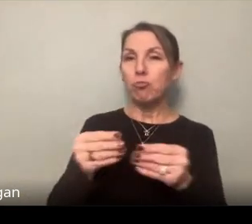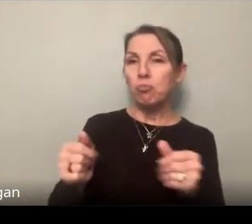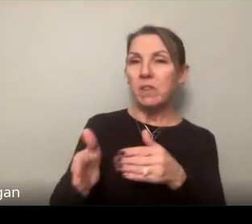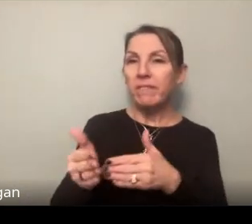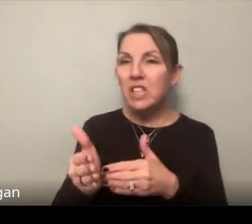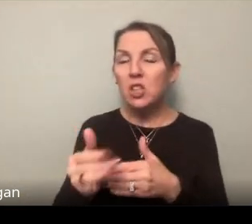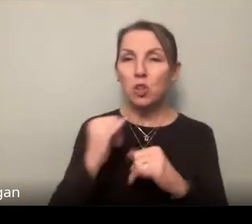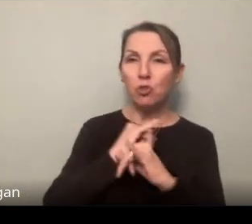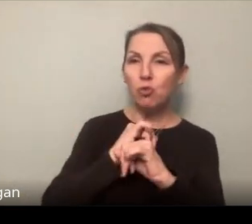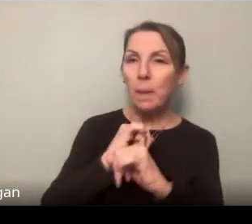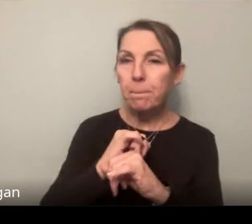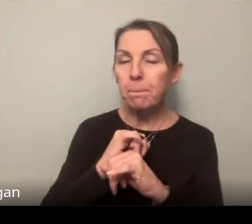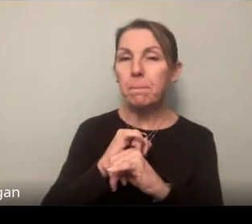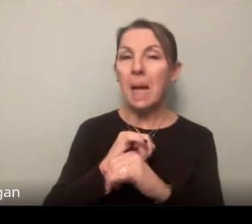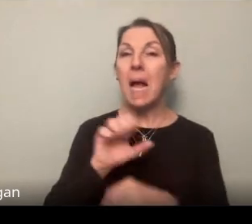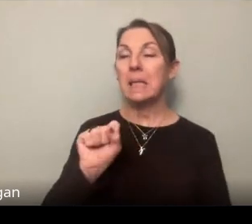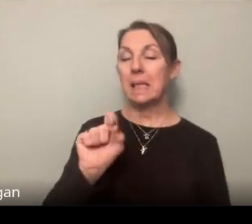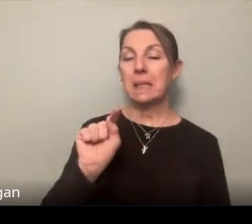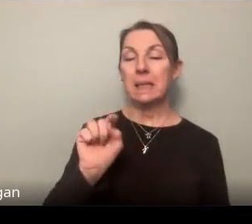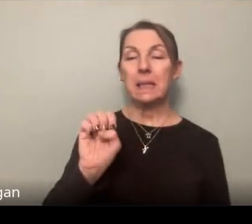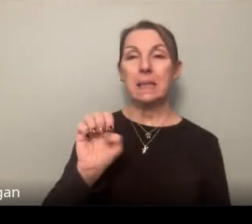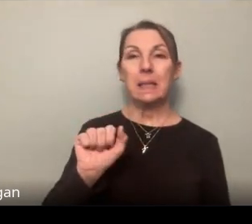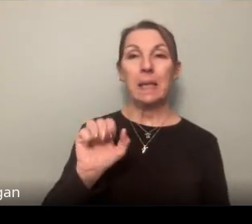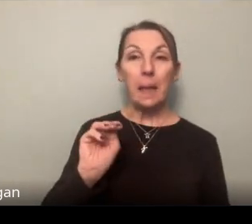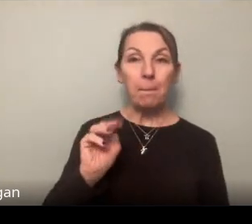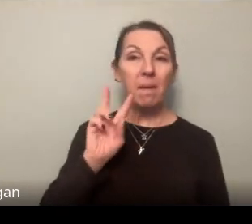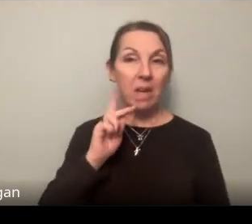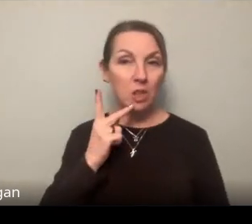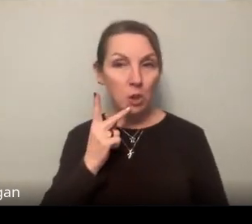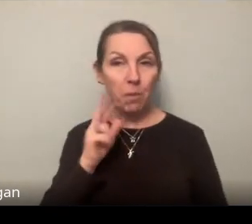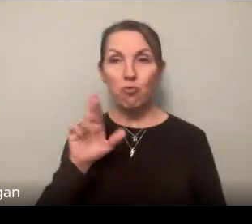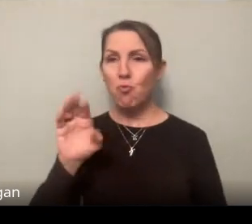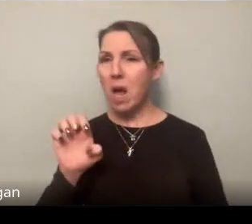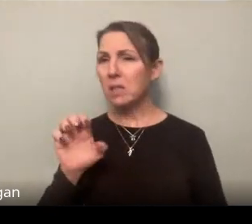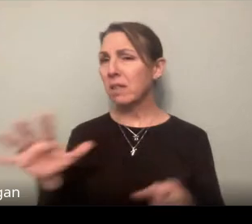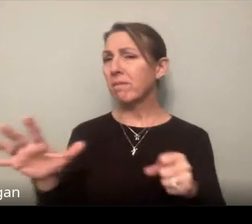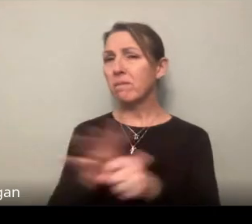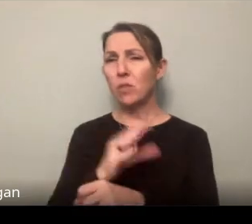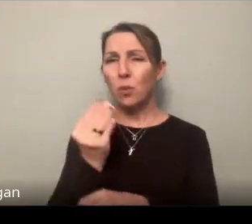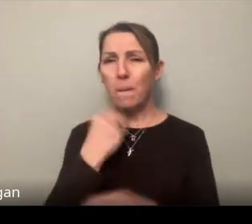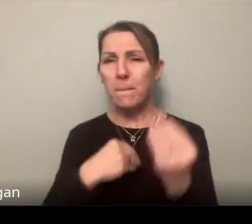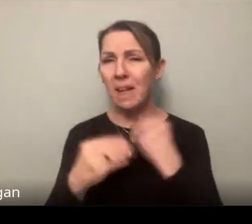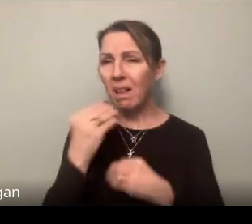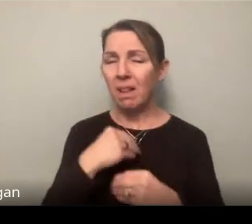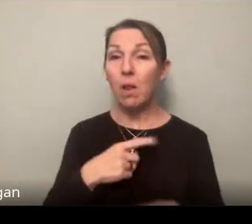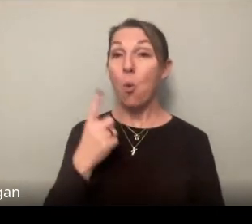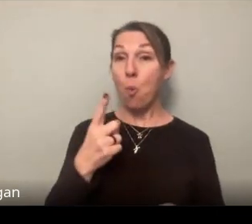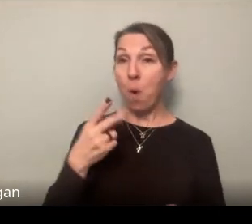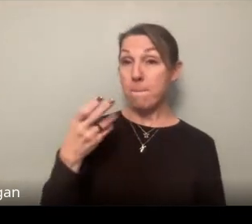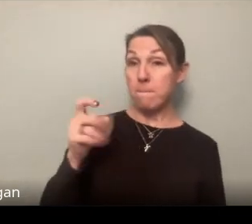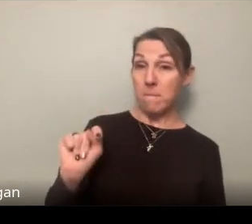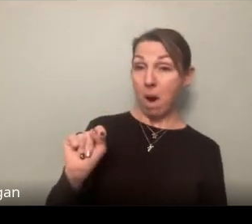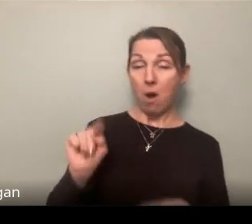defrost some shrimp, add the steamable vegetable and some rice, and then you got a meal. The one pot meals are great for